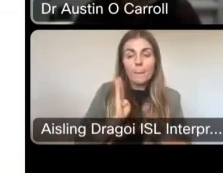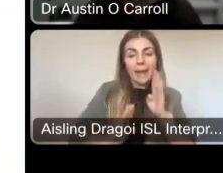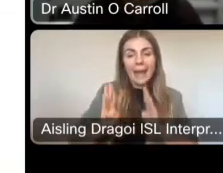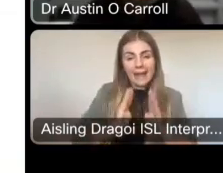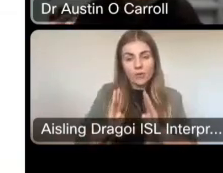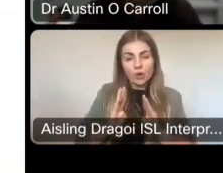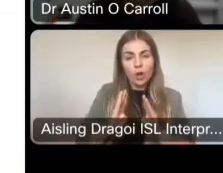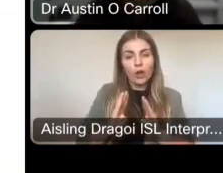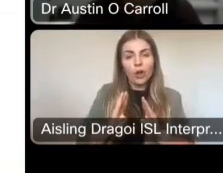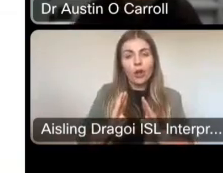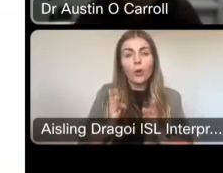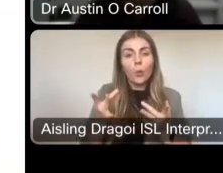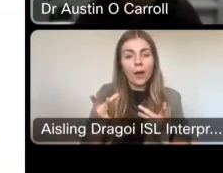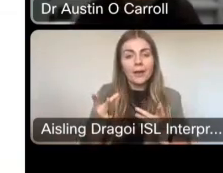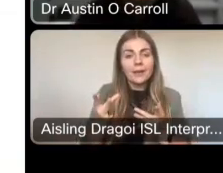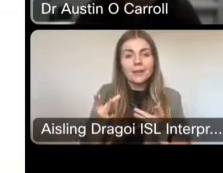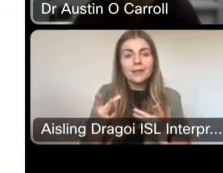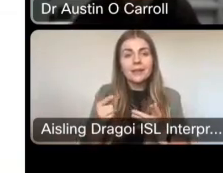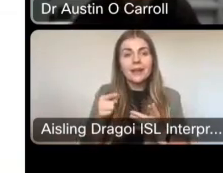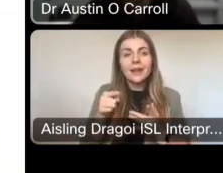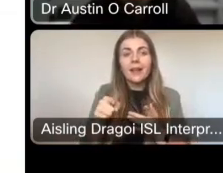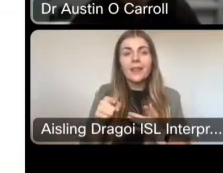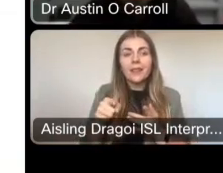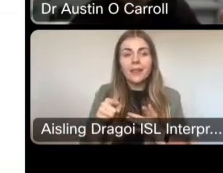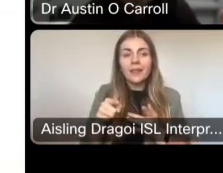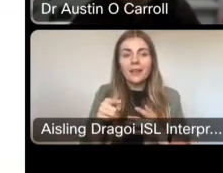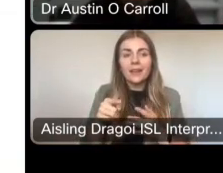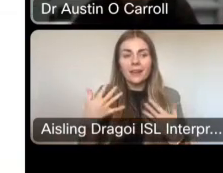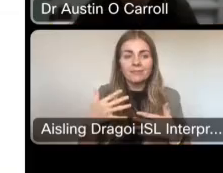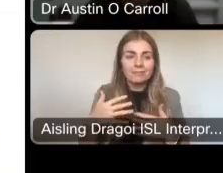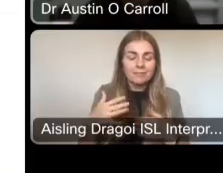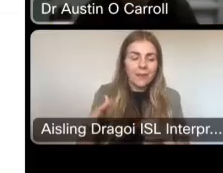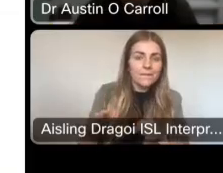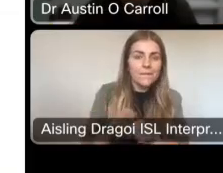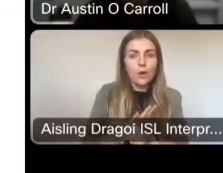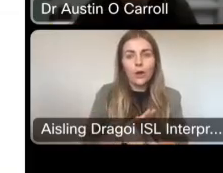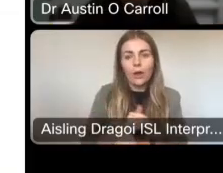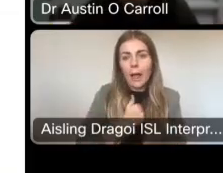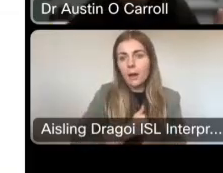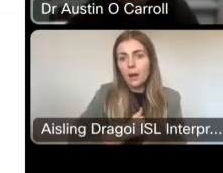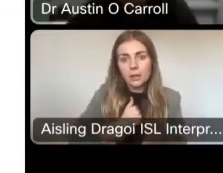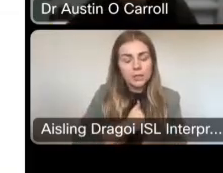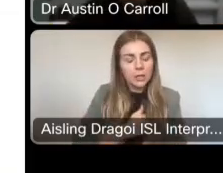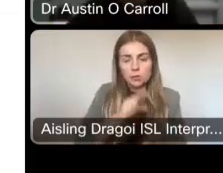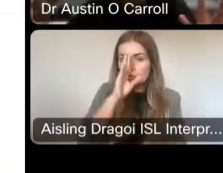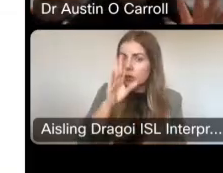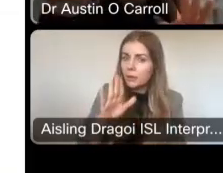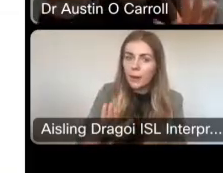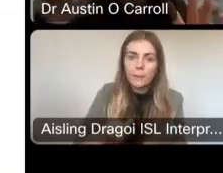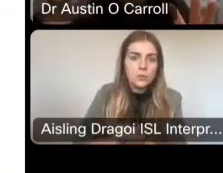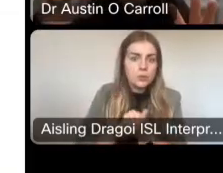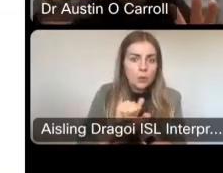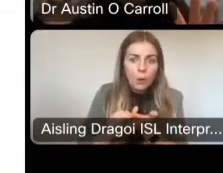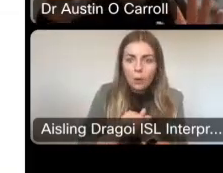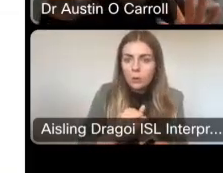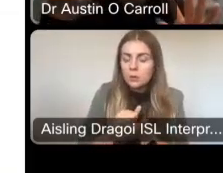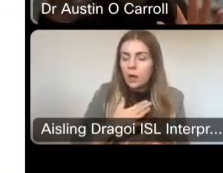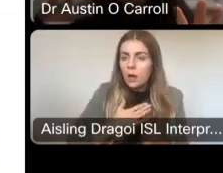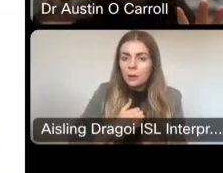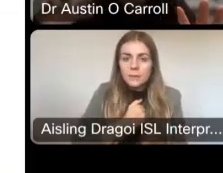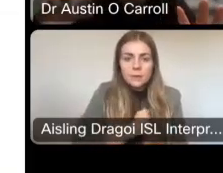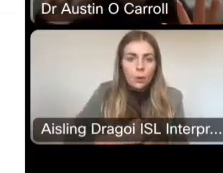called the fulsome apology. I just went straight into apology mode. I said, I'm so sorry. I'm really sorry.